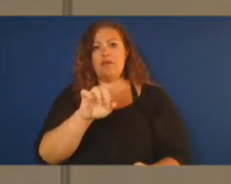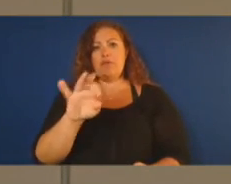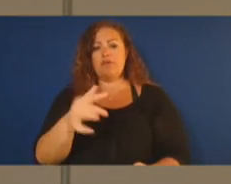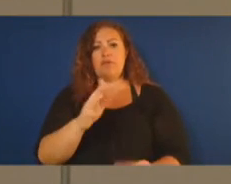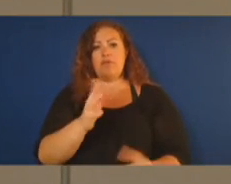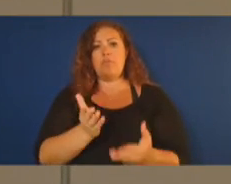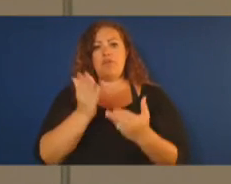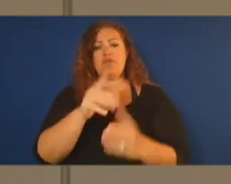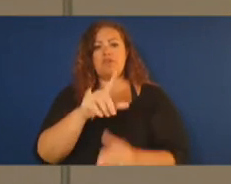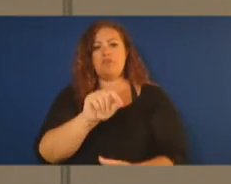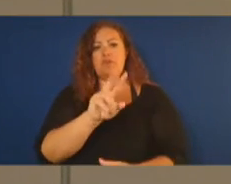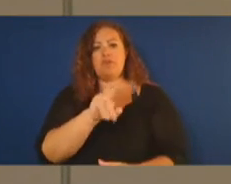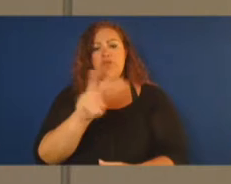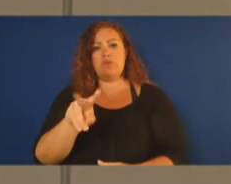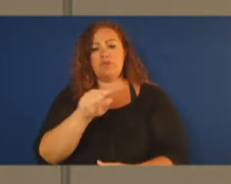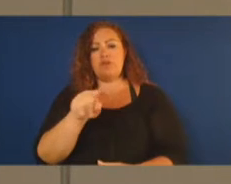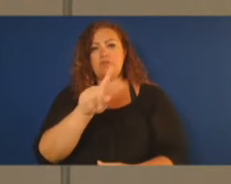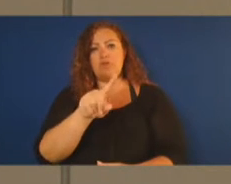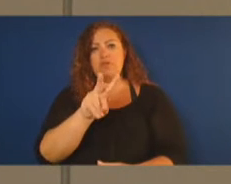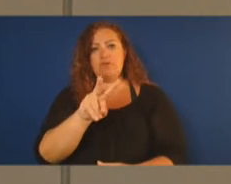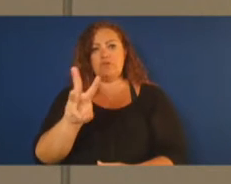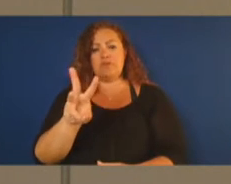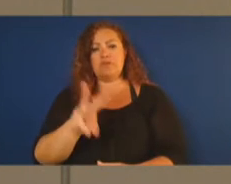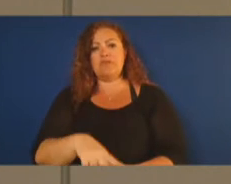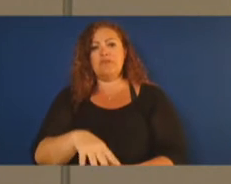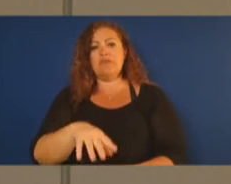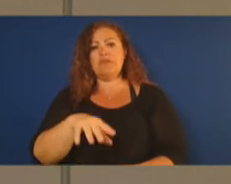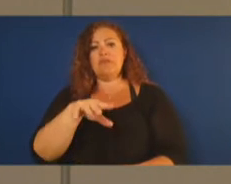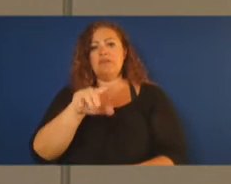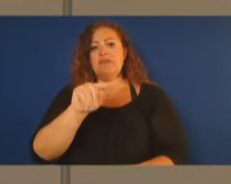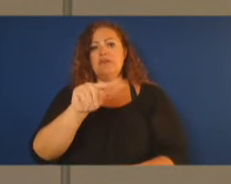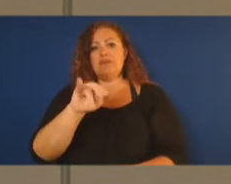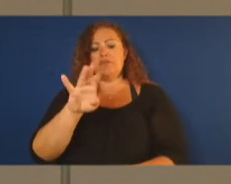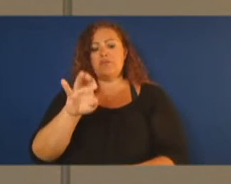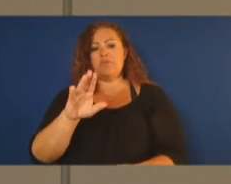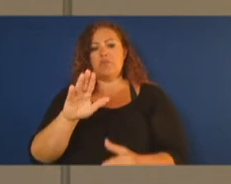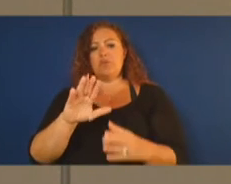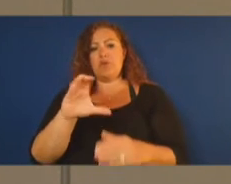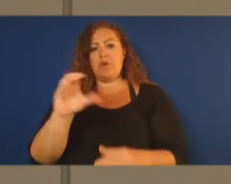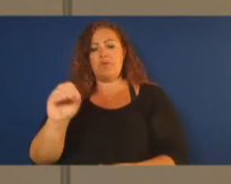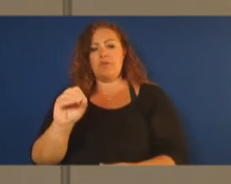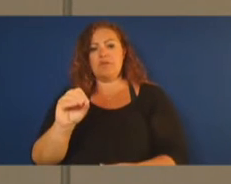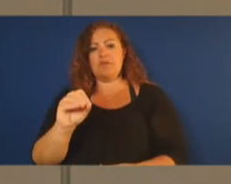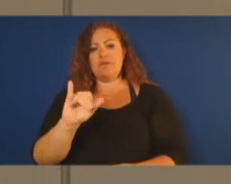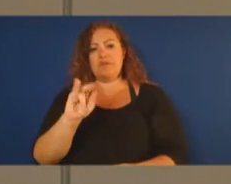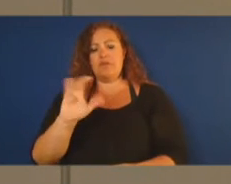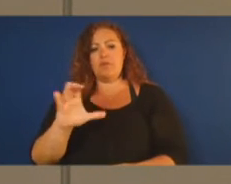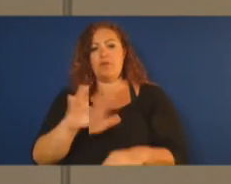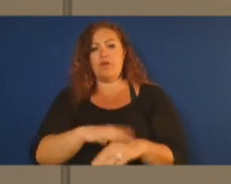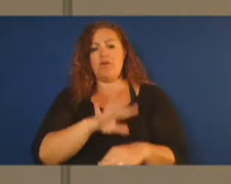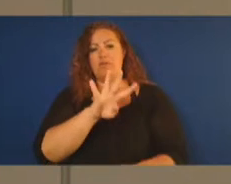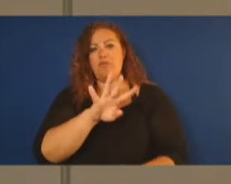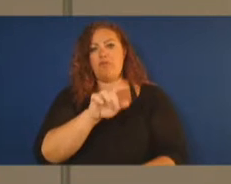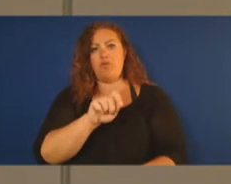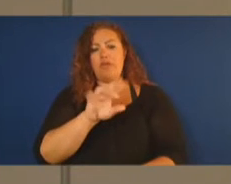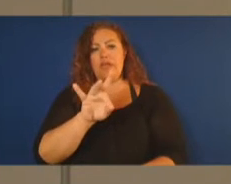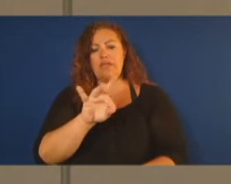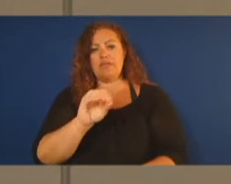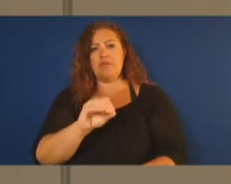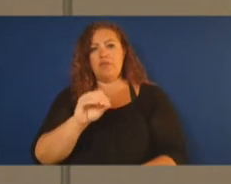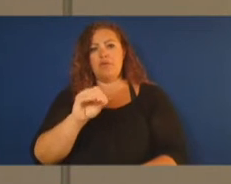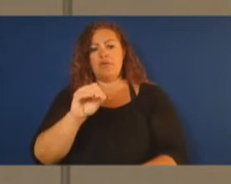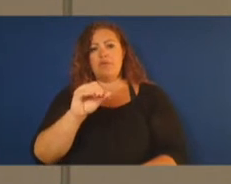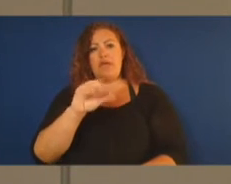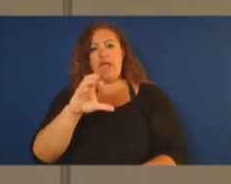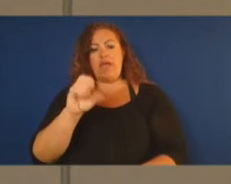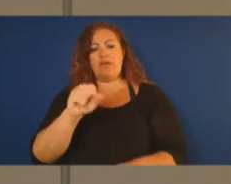2022-23 by tribute Companies Incorporated located on approximately 48.9 Acres on the south on south